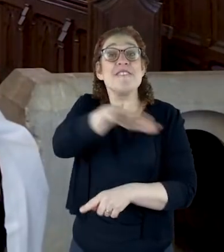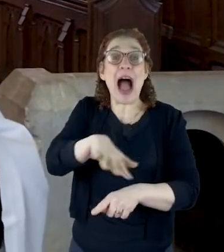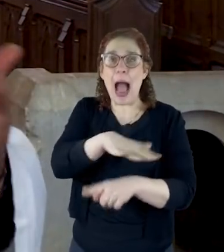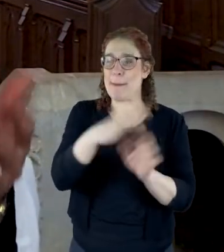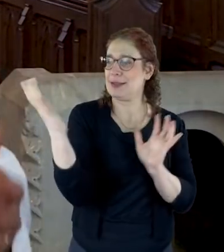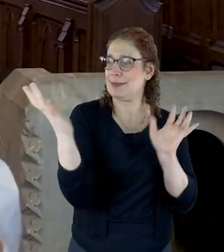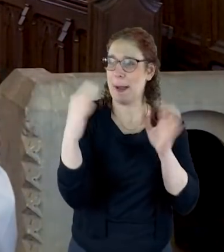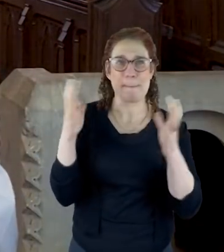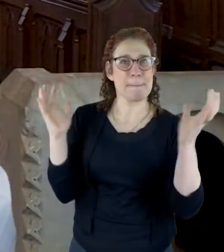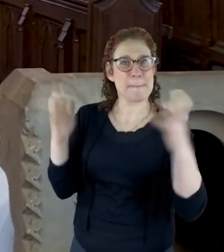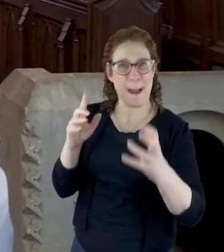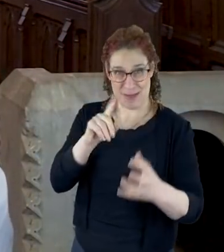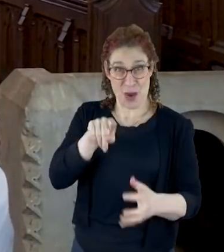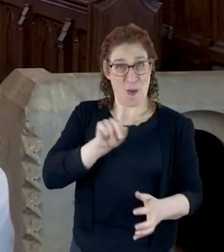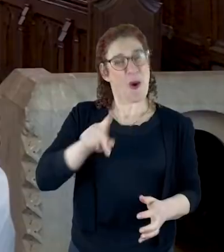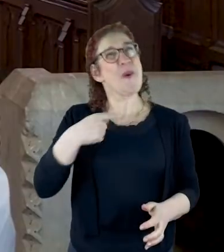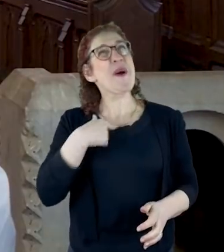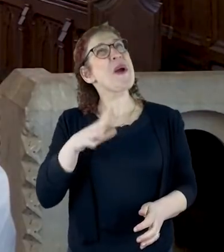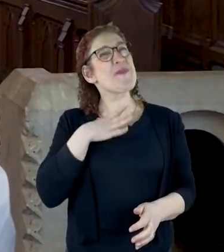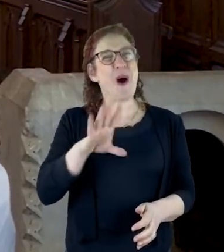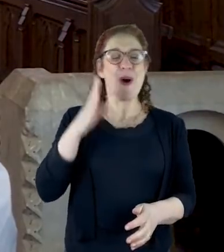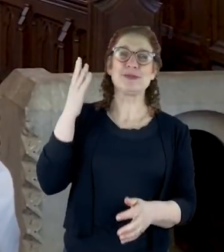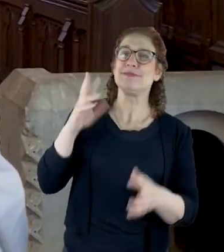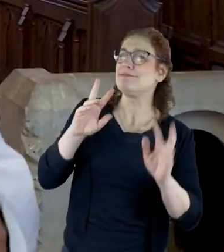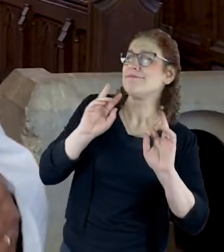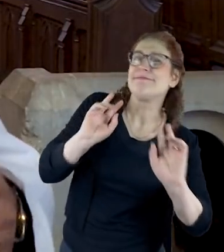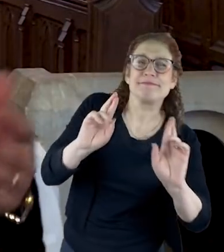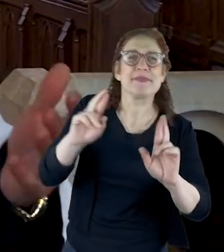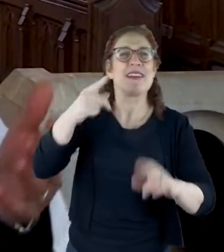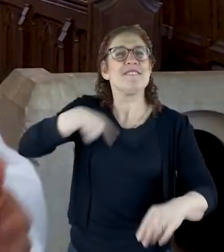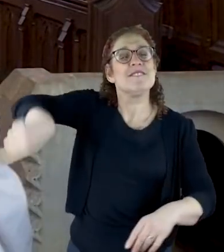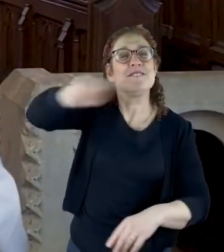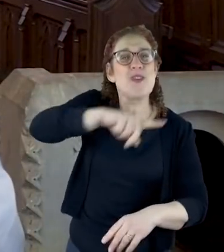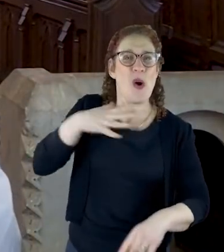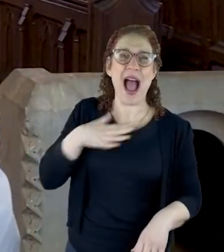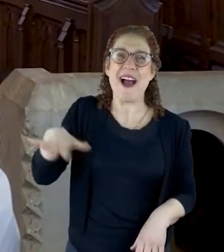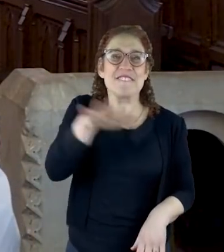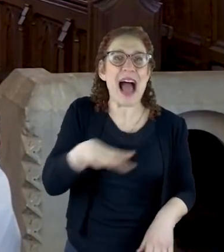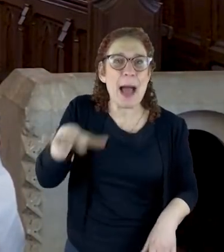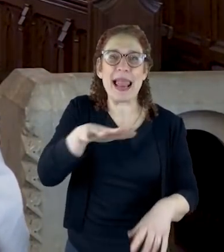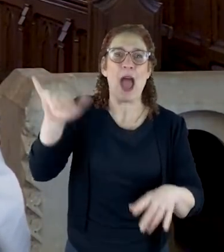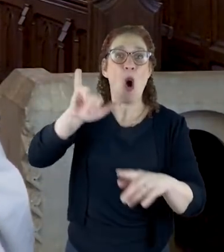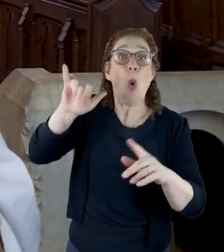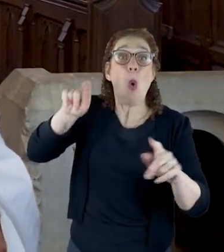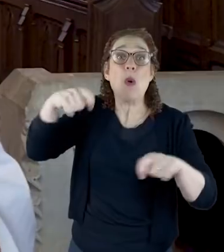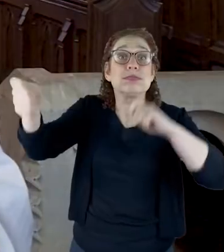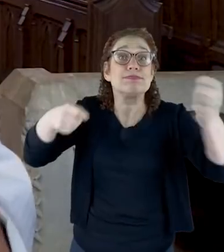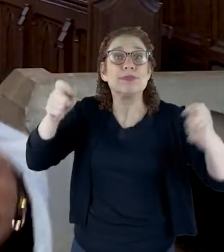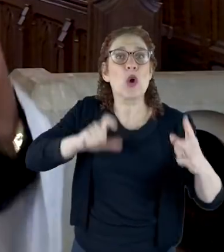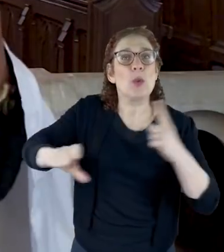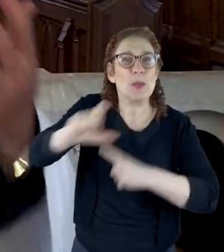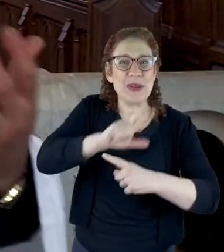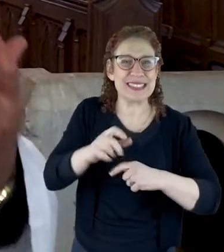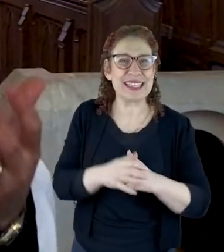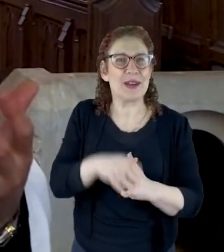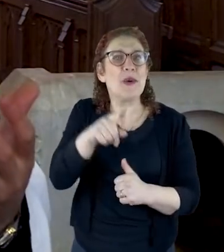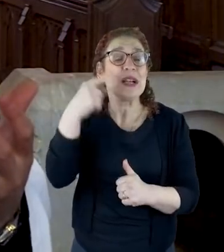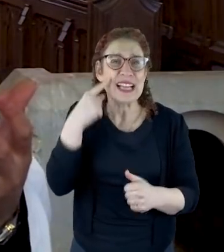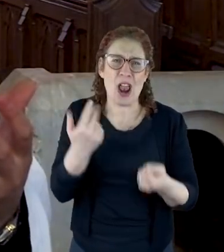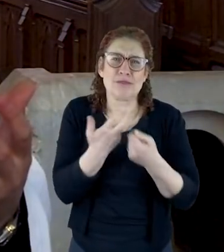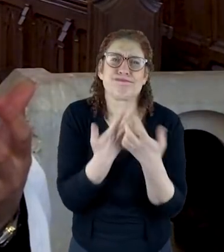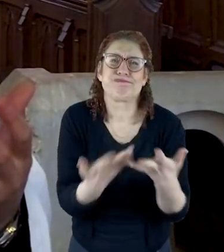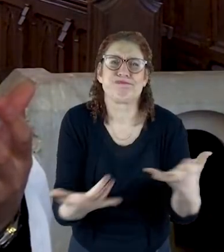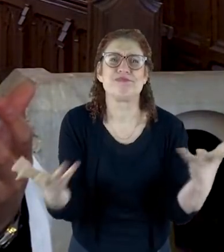wishes we have for our local community. And even the amount of food is symbolic, representing abundance and banqueting.